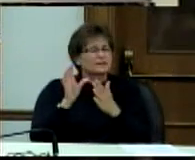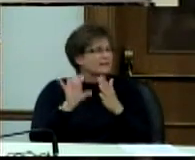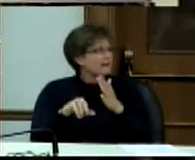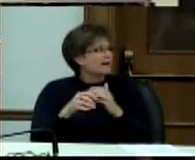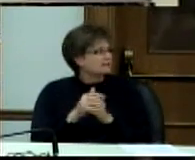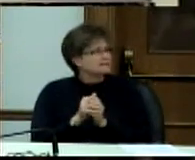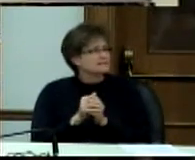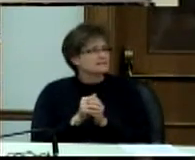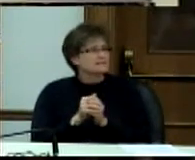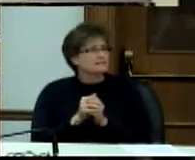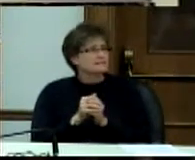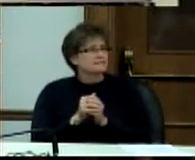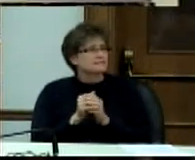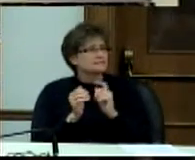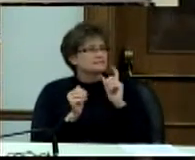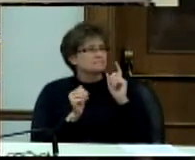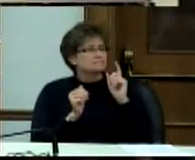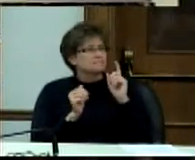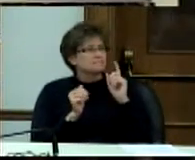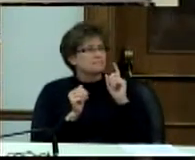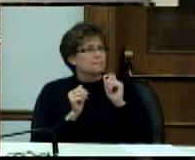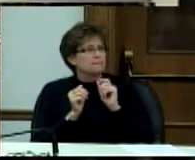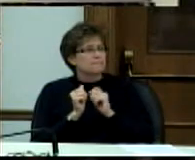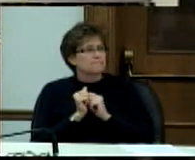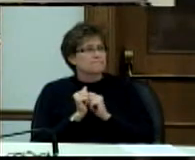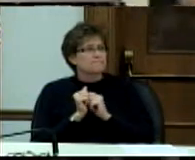as well. Yeah, thank you.